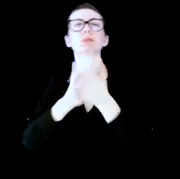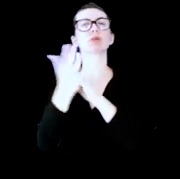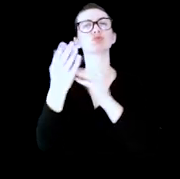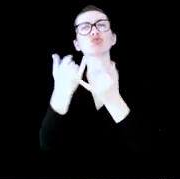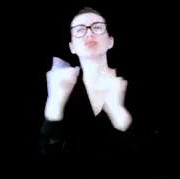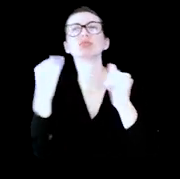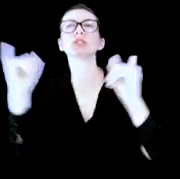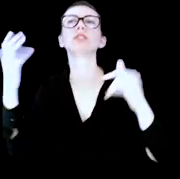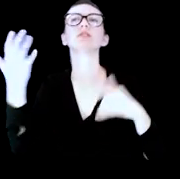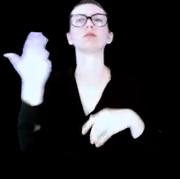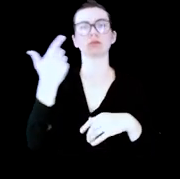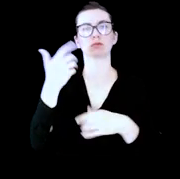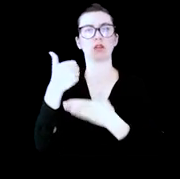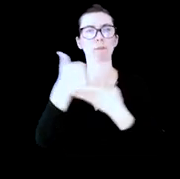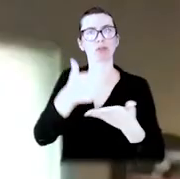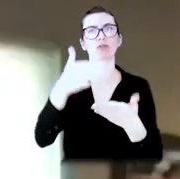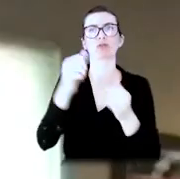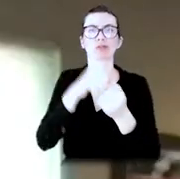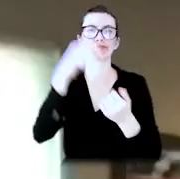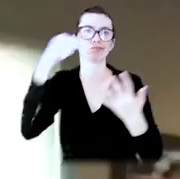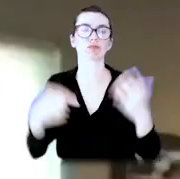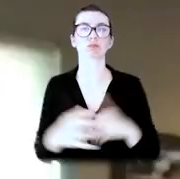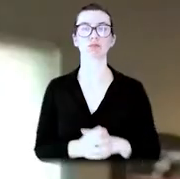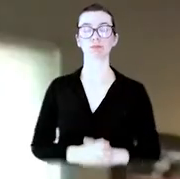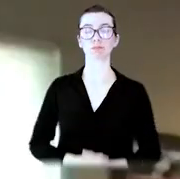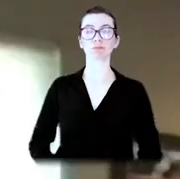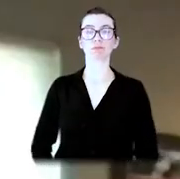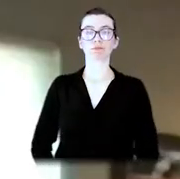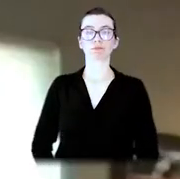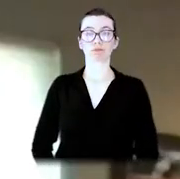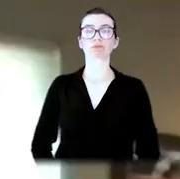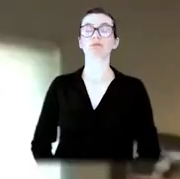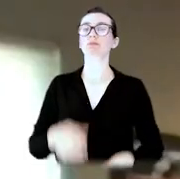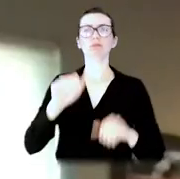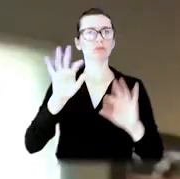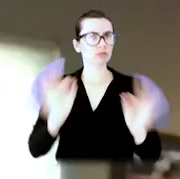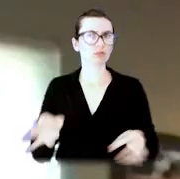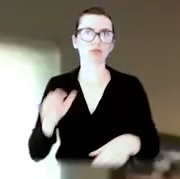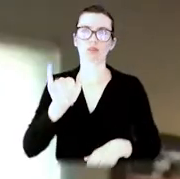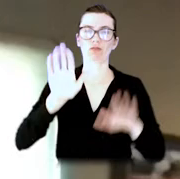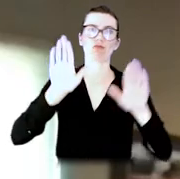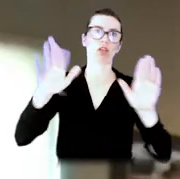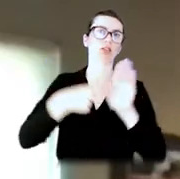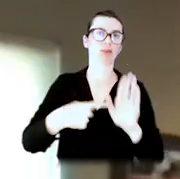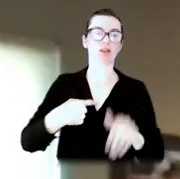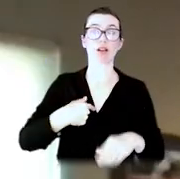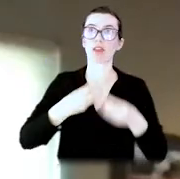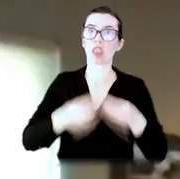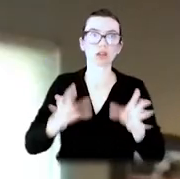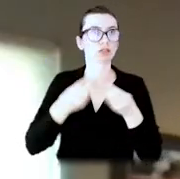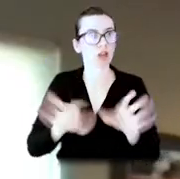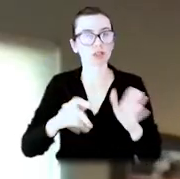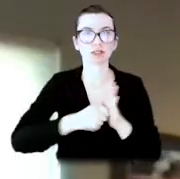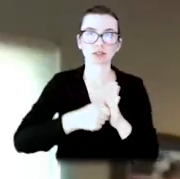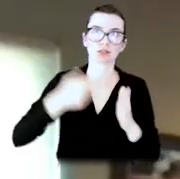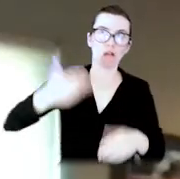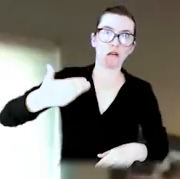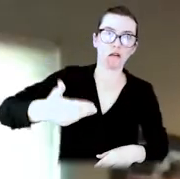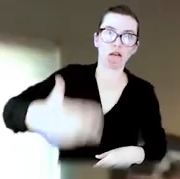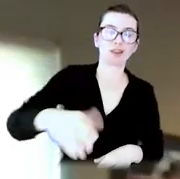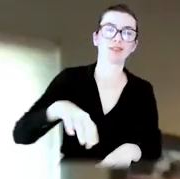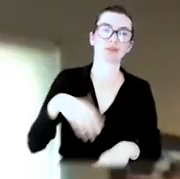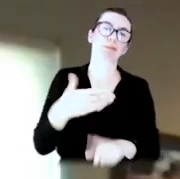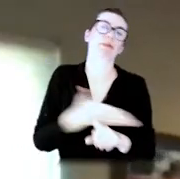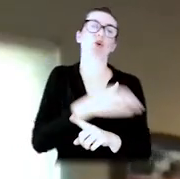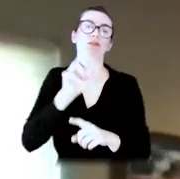things? Absolutely, Amy. That's a great example. I have lost keys so many times in my life, way before Sierra, where